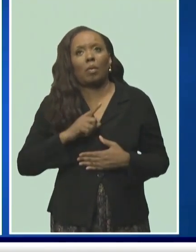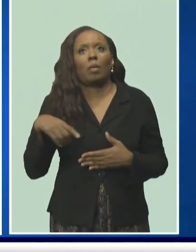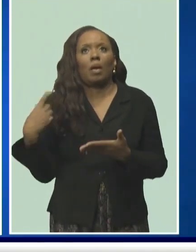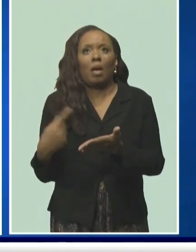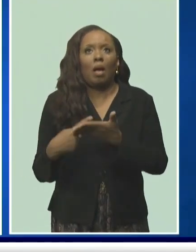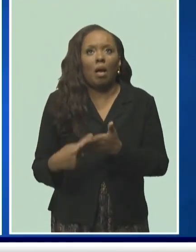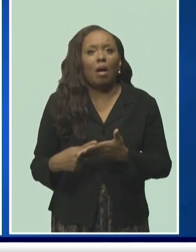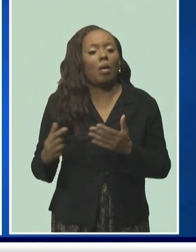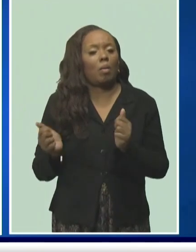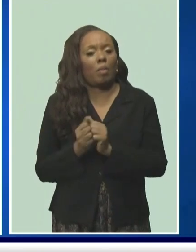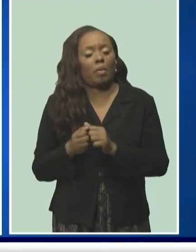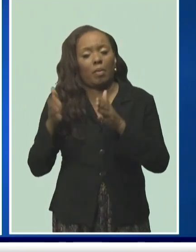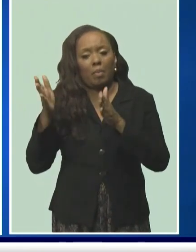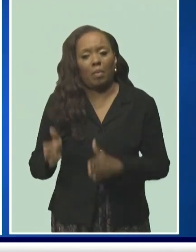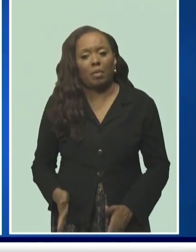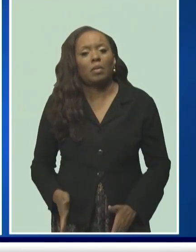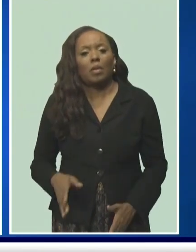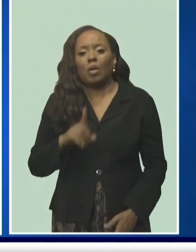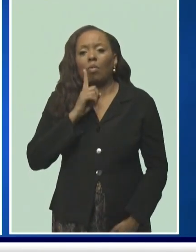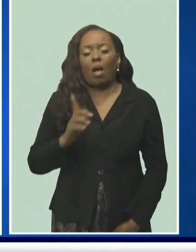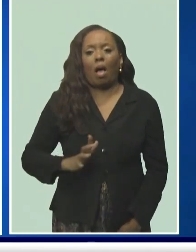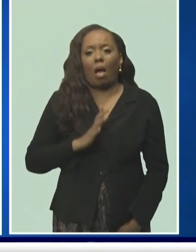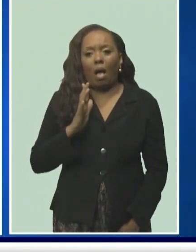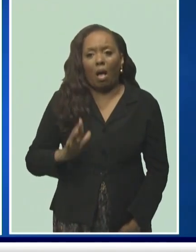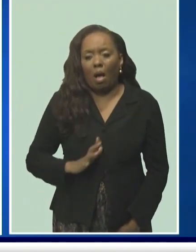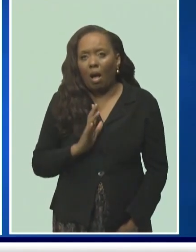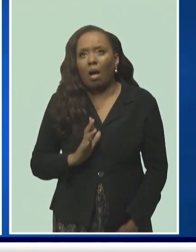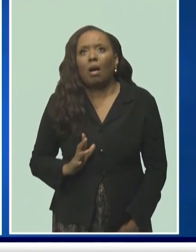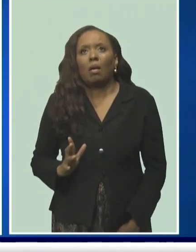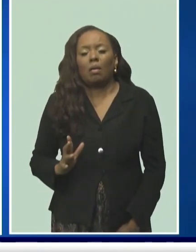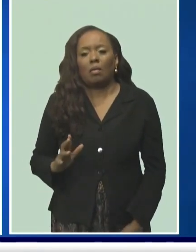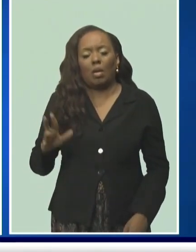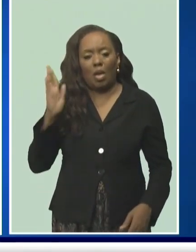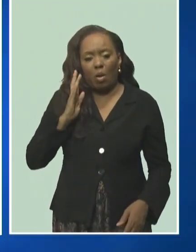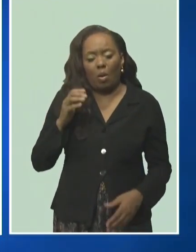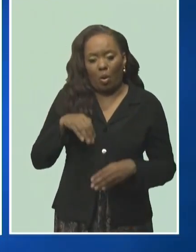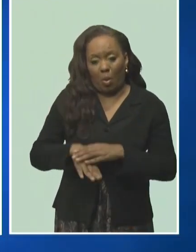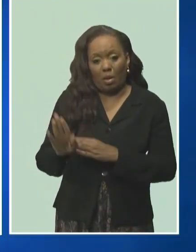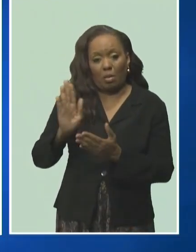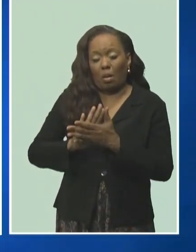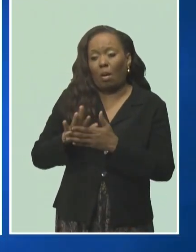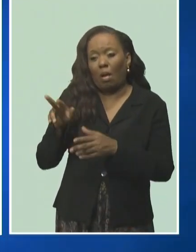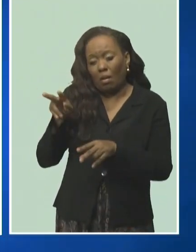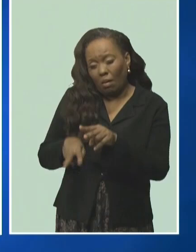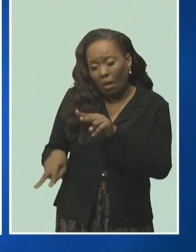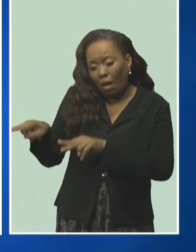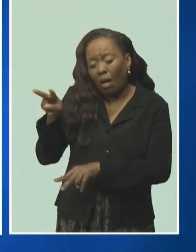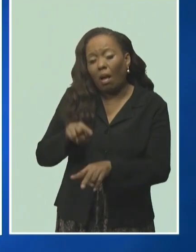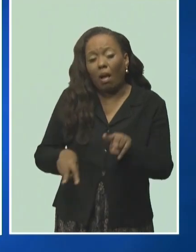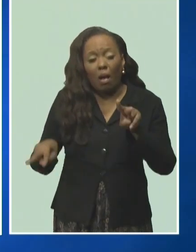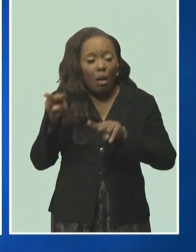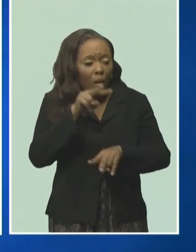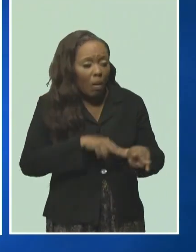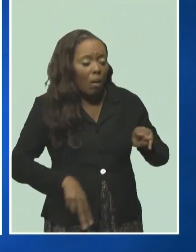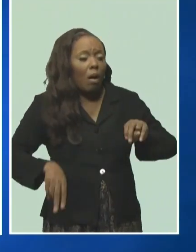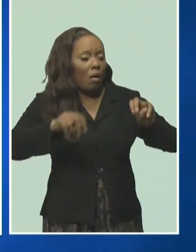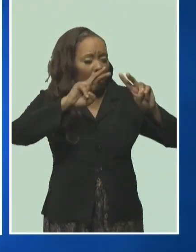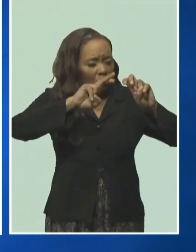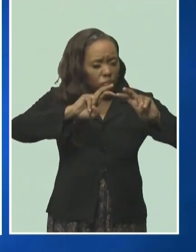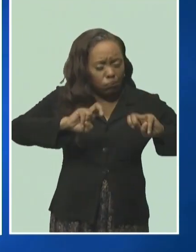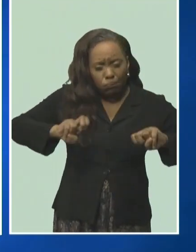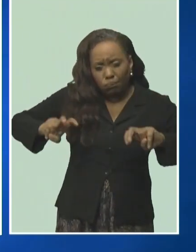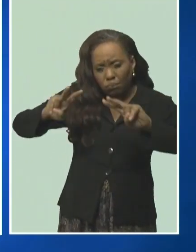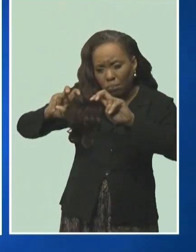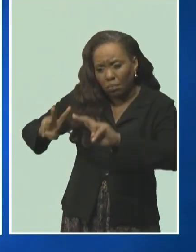his title, Mr. Weeks, who does most of the assessments within the school, who indicated what